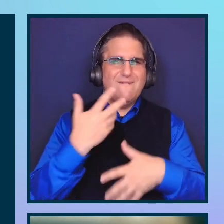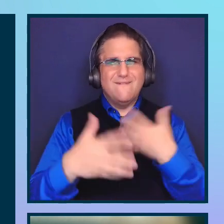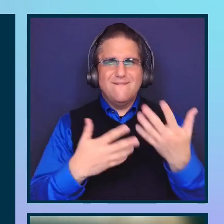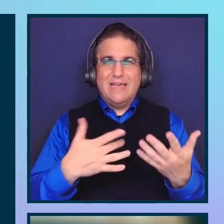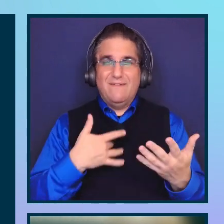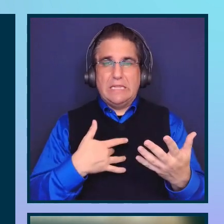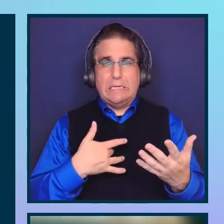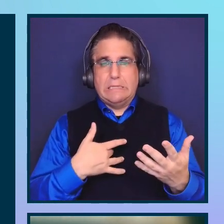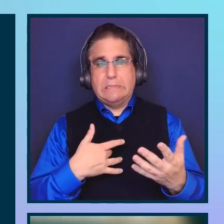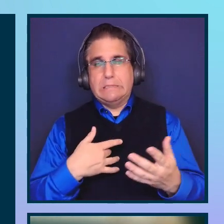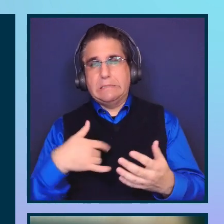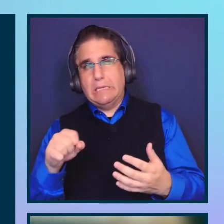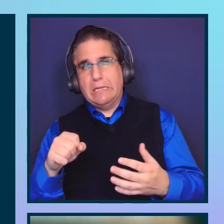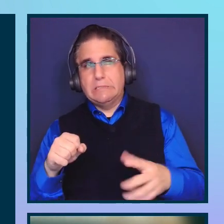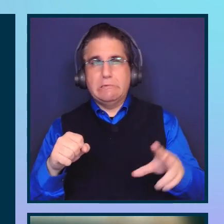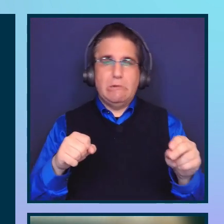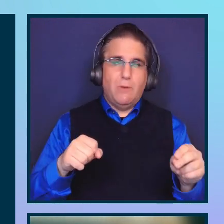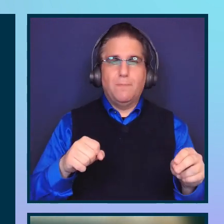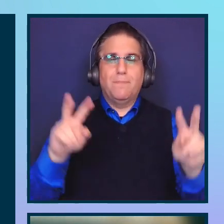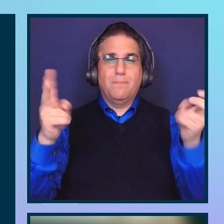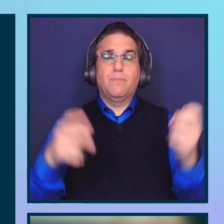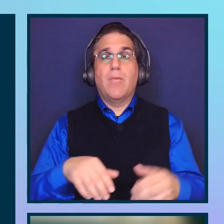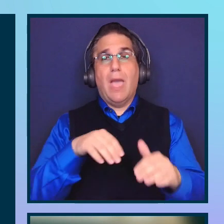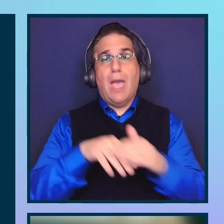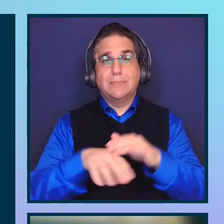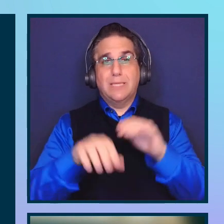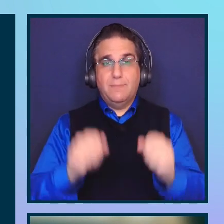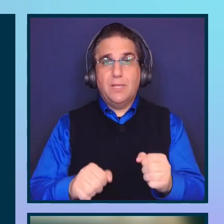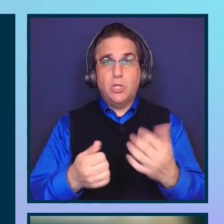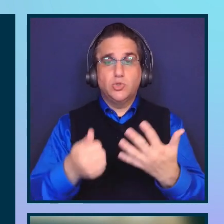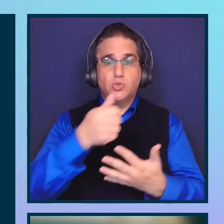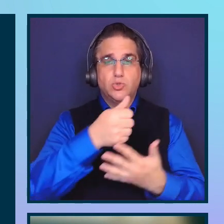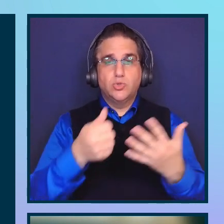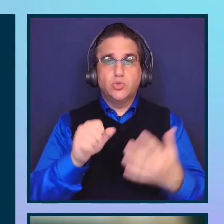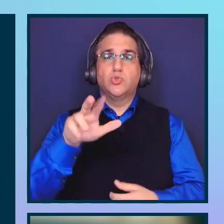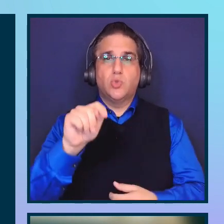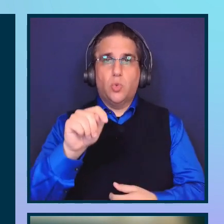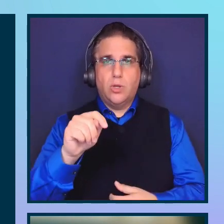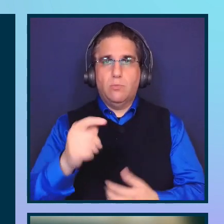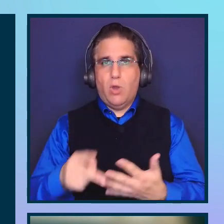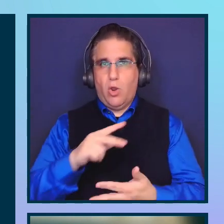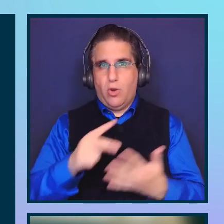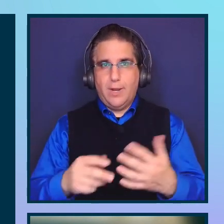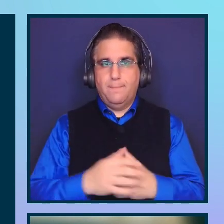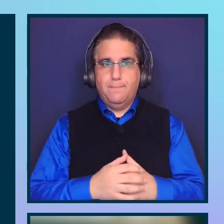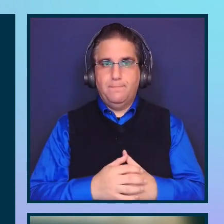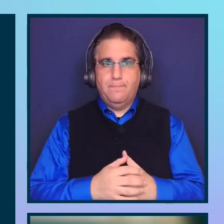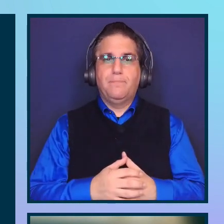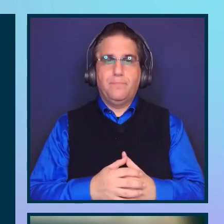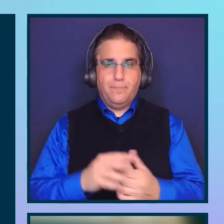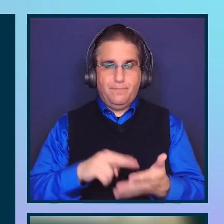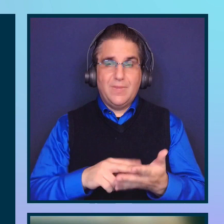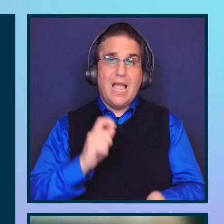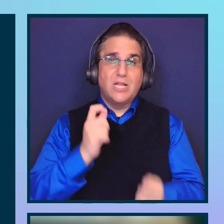it. It is the accessibility sort priority API. What this does is it will change the sort